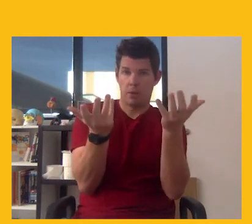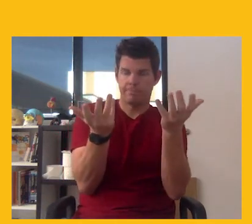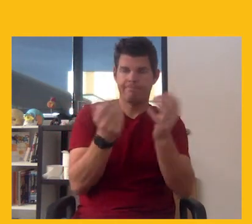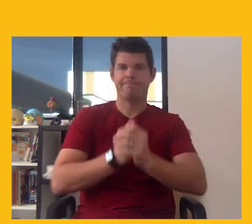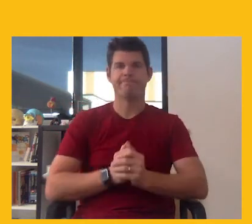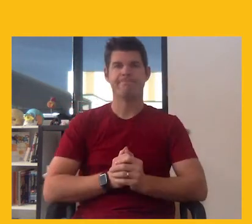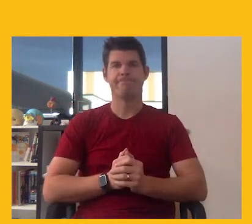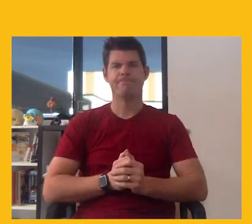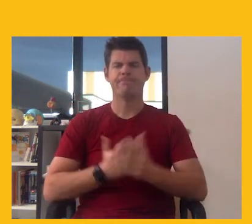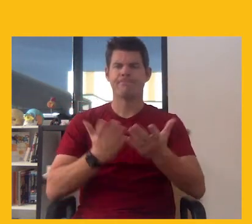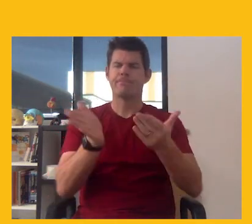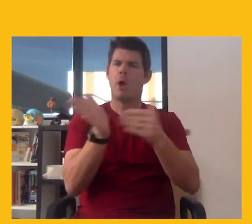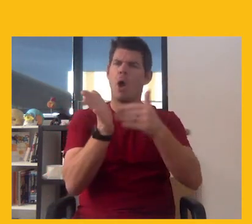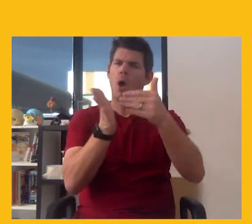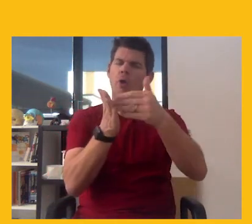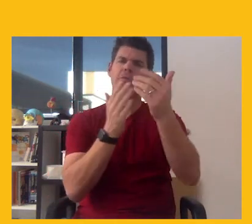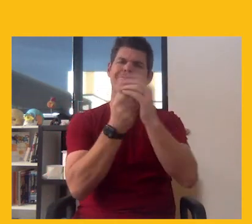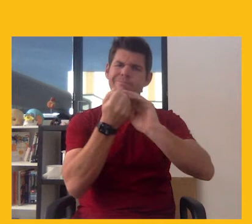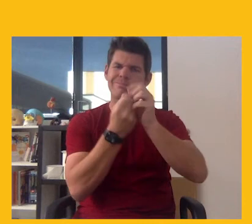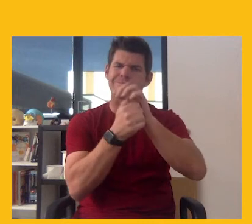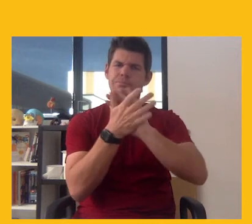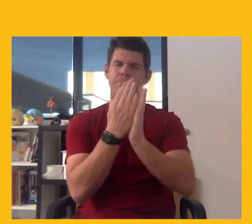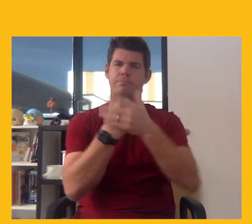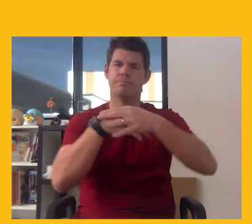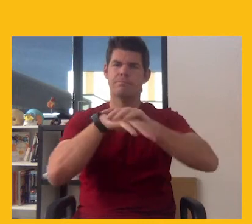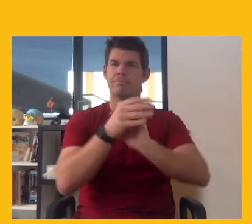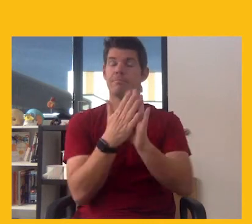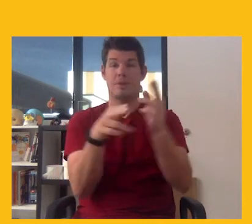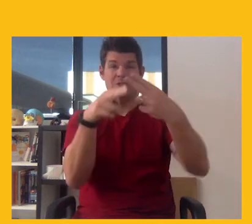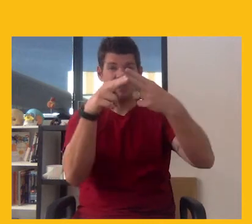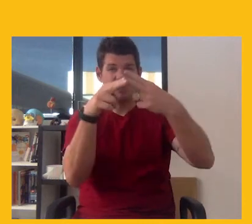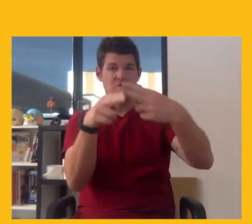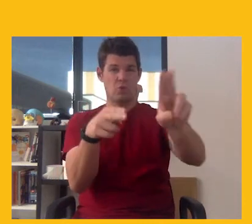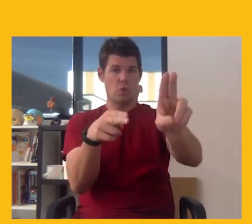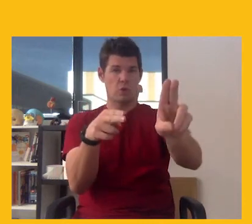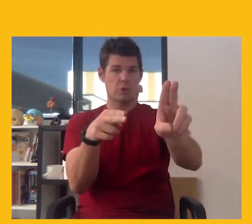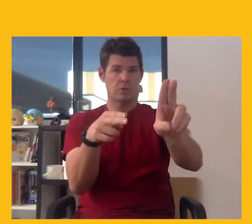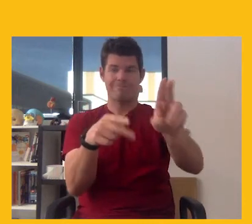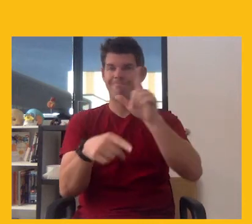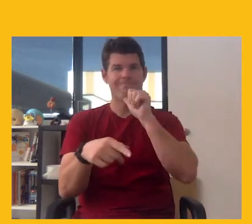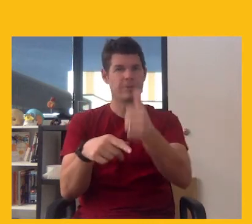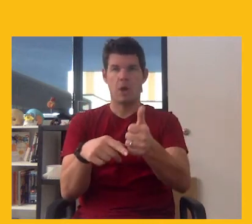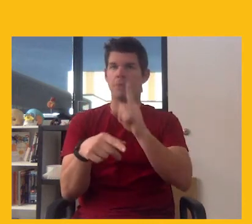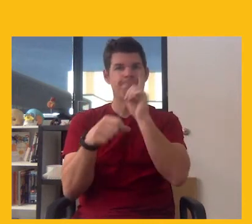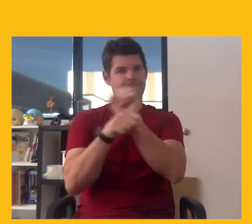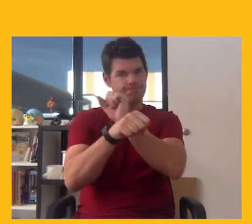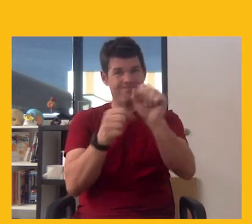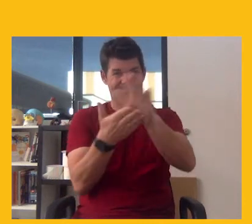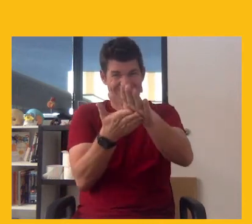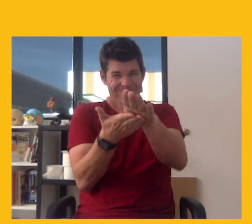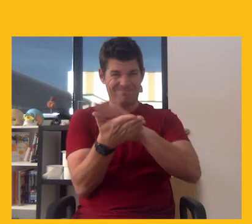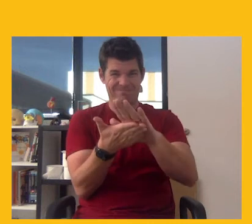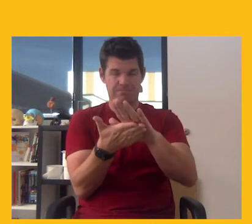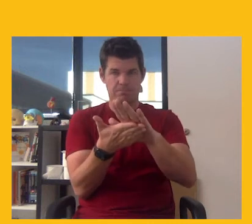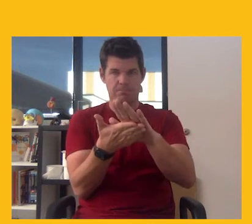we often wash our hands for too short of a time to get them really clean. And it's really important that